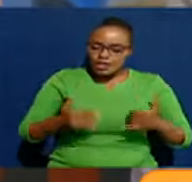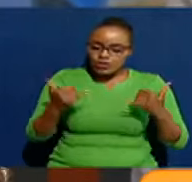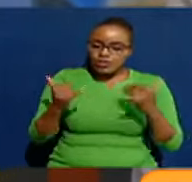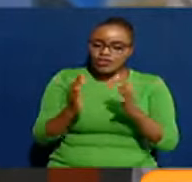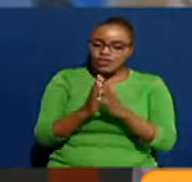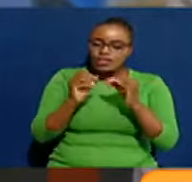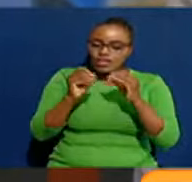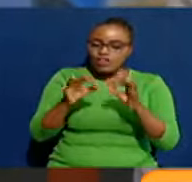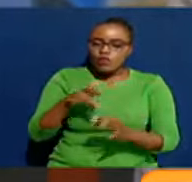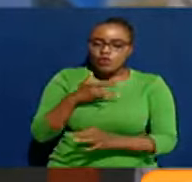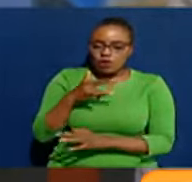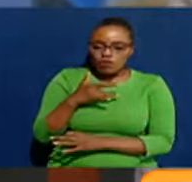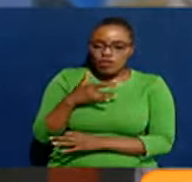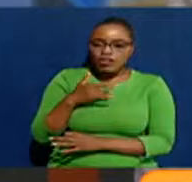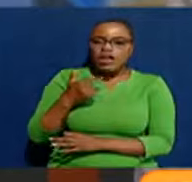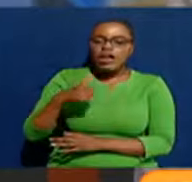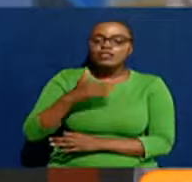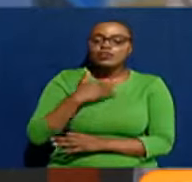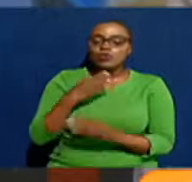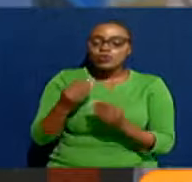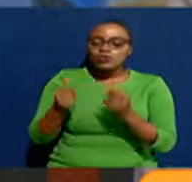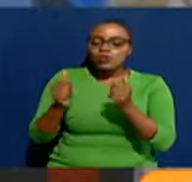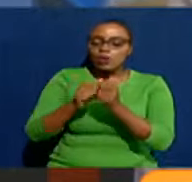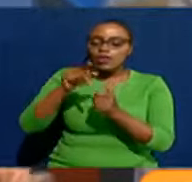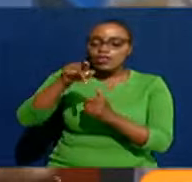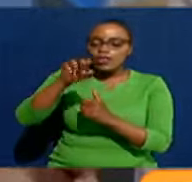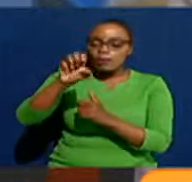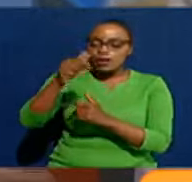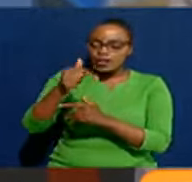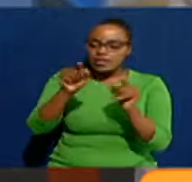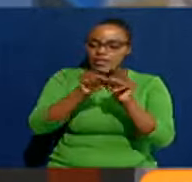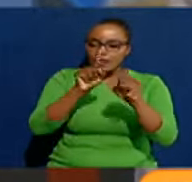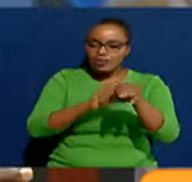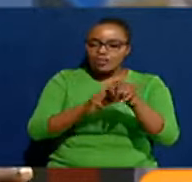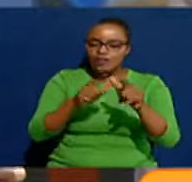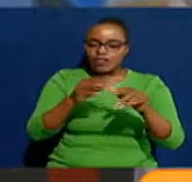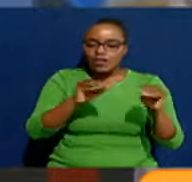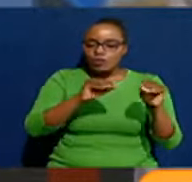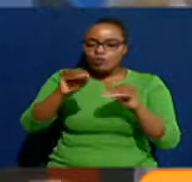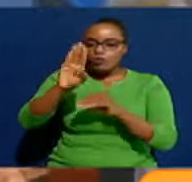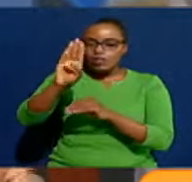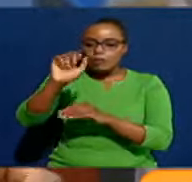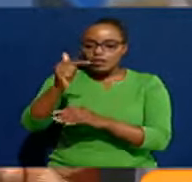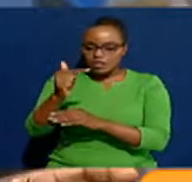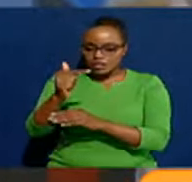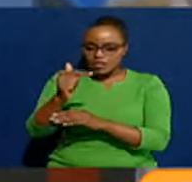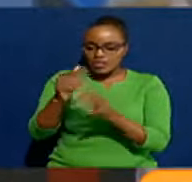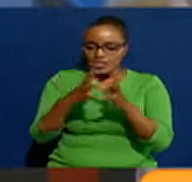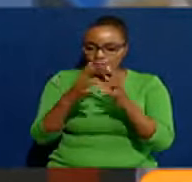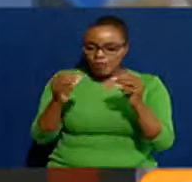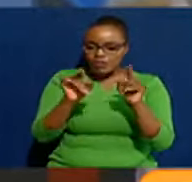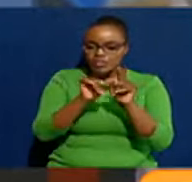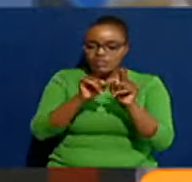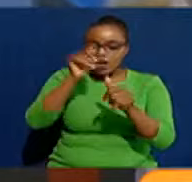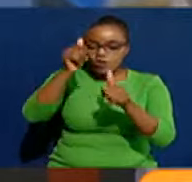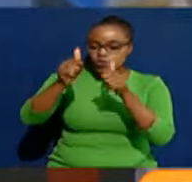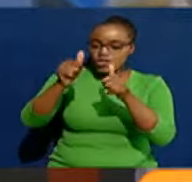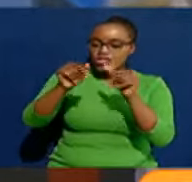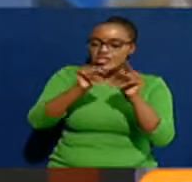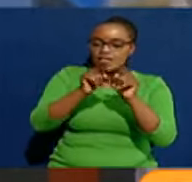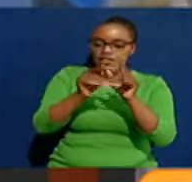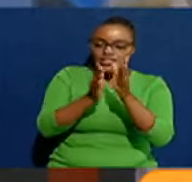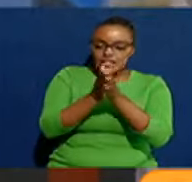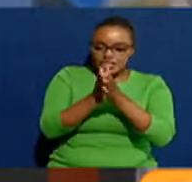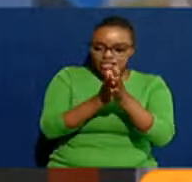if we feel that we also want to deal with the pest at the same time, then we go for the BT, the Bacillus thuringiensis, which is also,